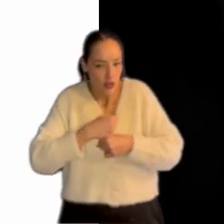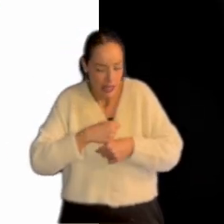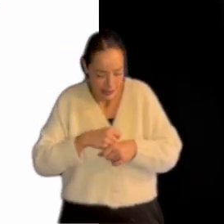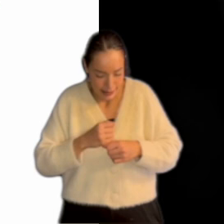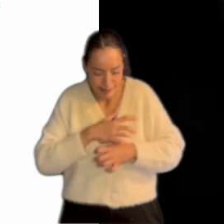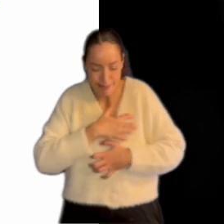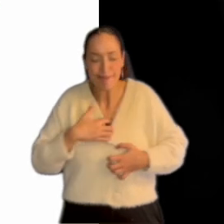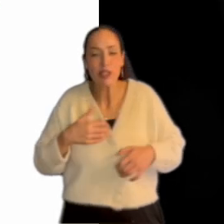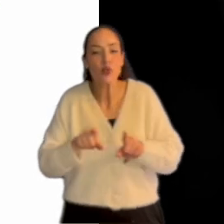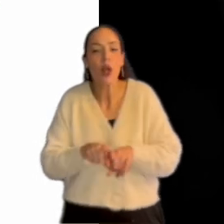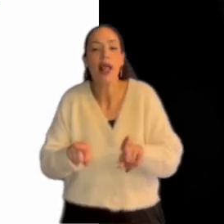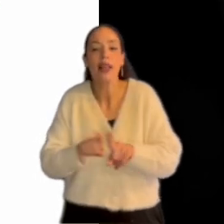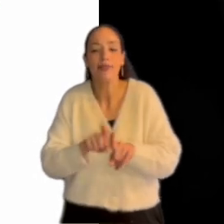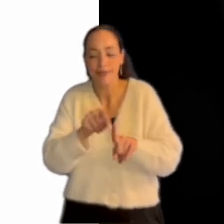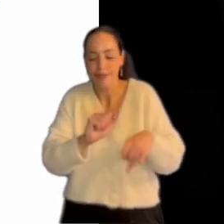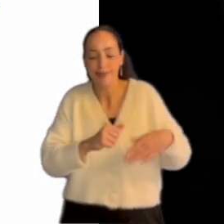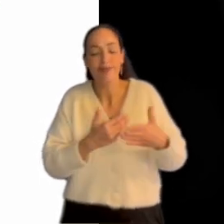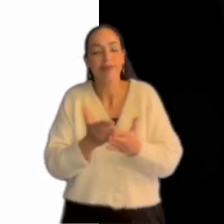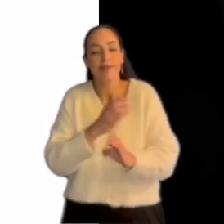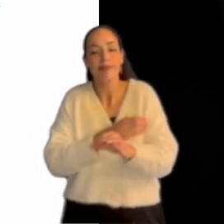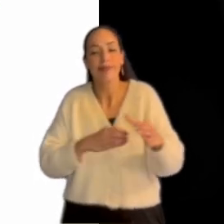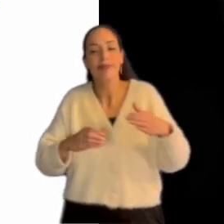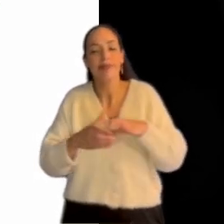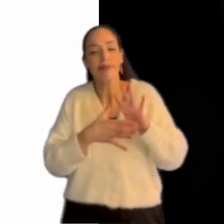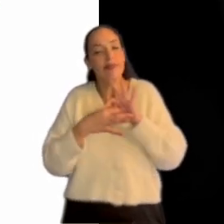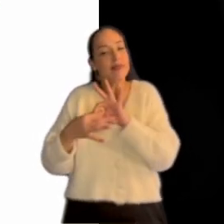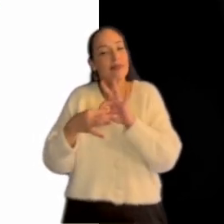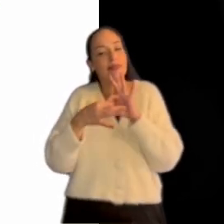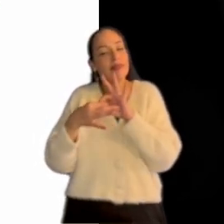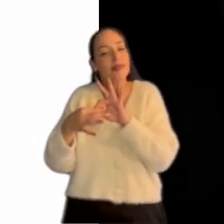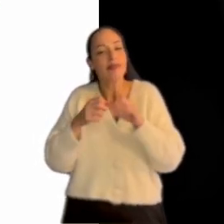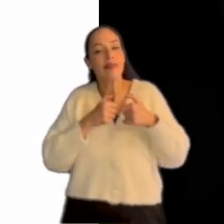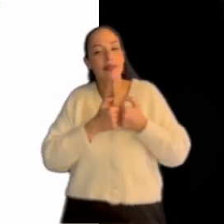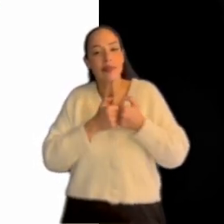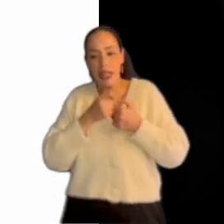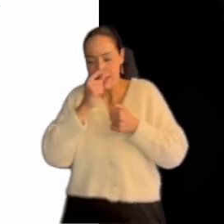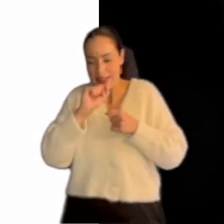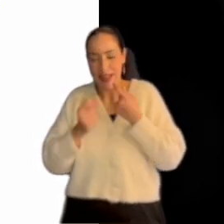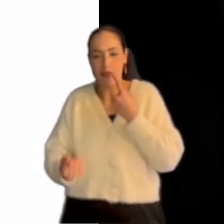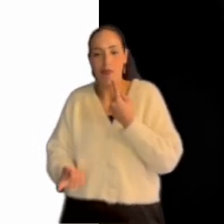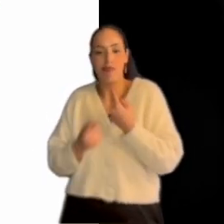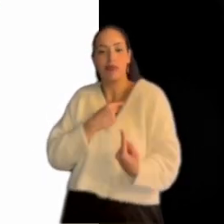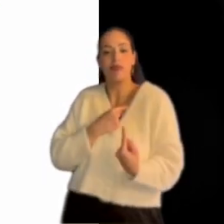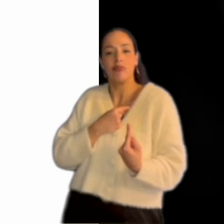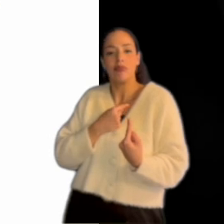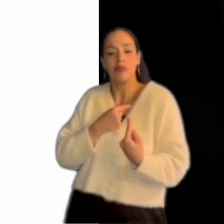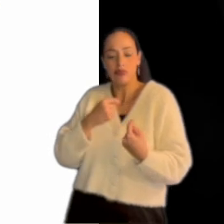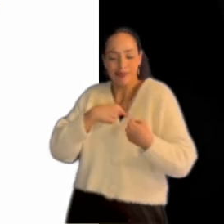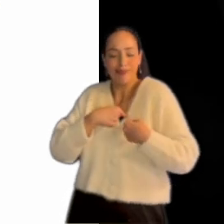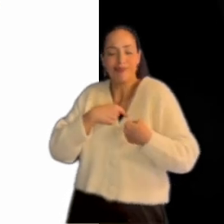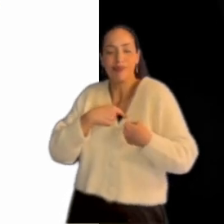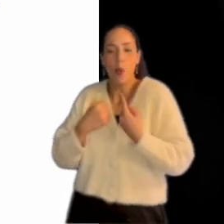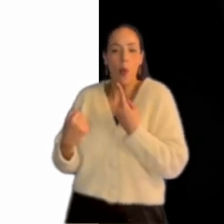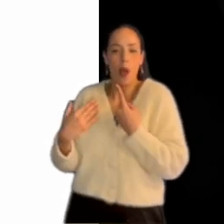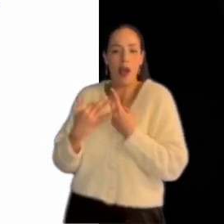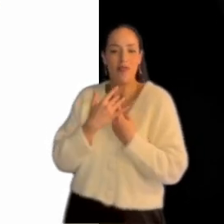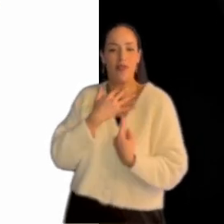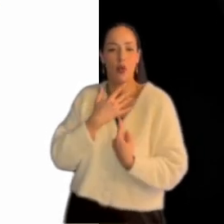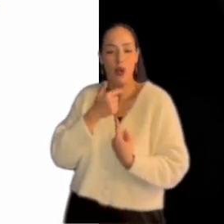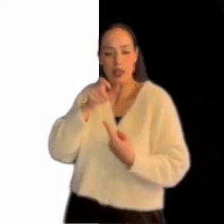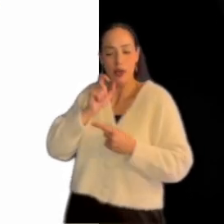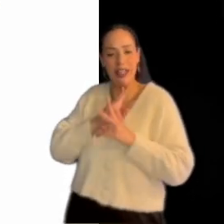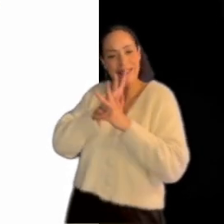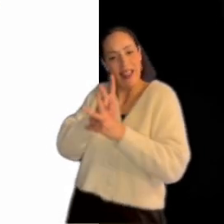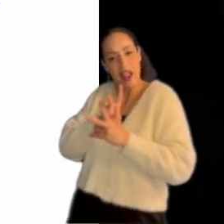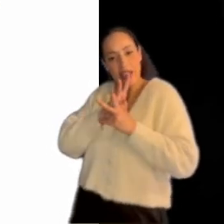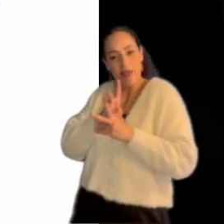care may incur a cost for the caregiver that goes beyond breaking their heart, rendering them so exhausted and depleted that they have nothing left for